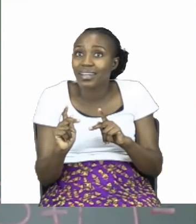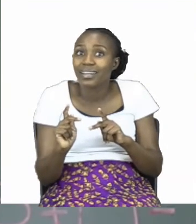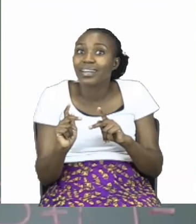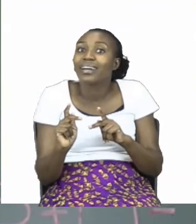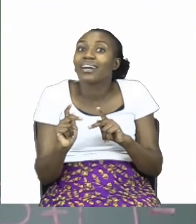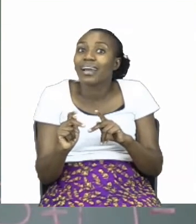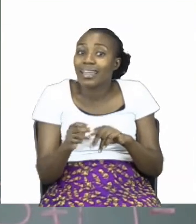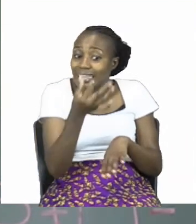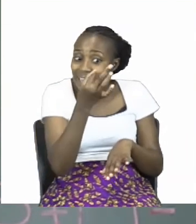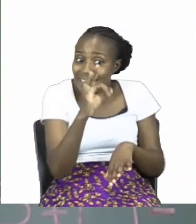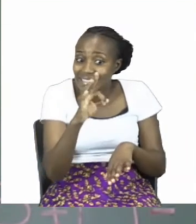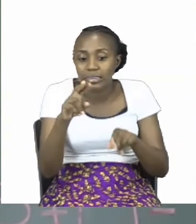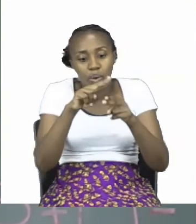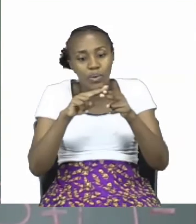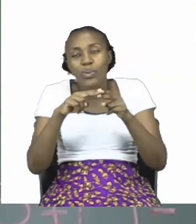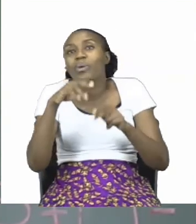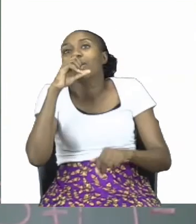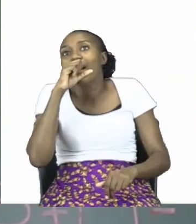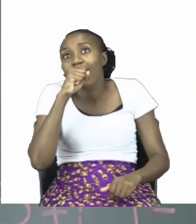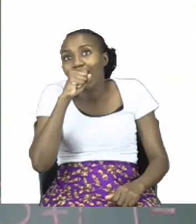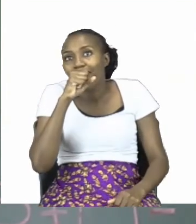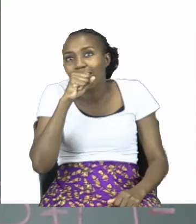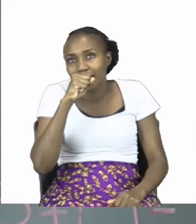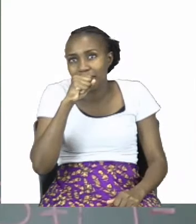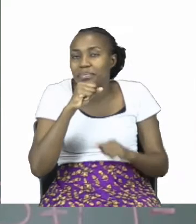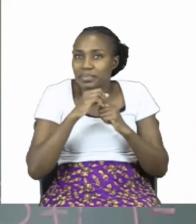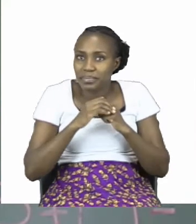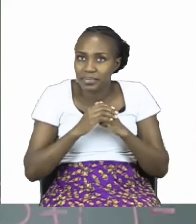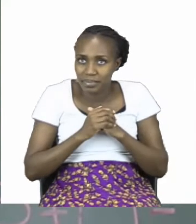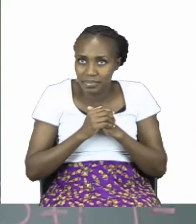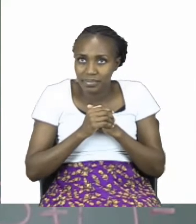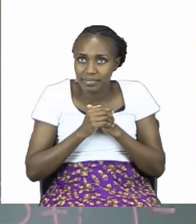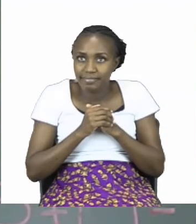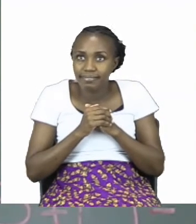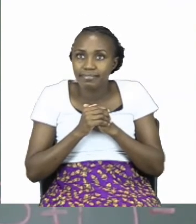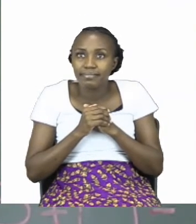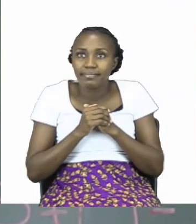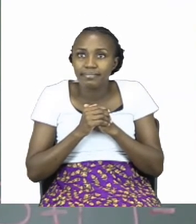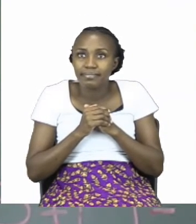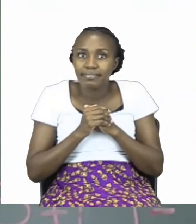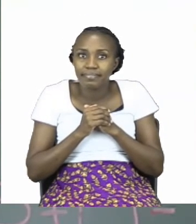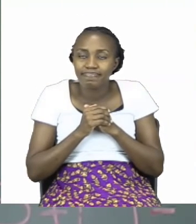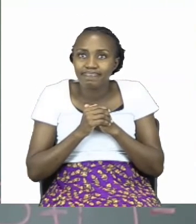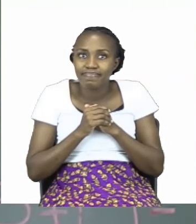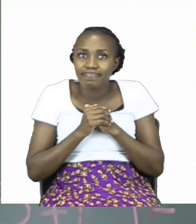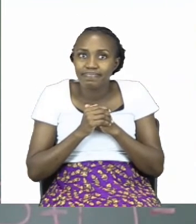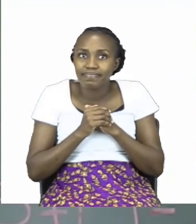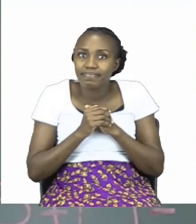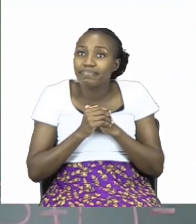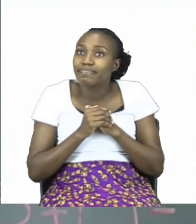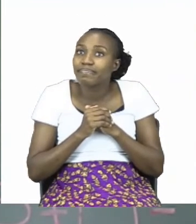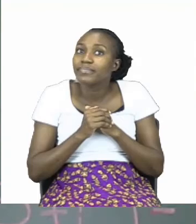it yellow. And then the last one, if your answer is 9, you are going to color that orange.